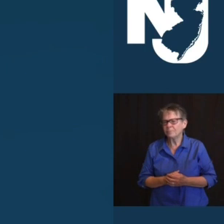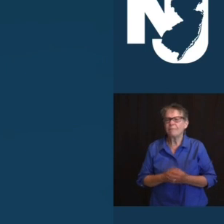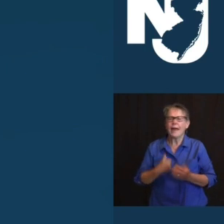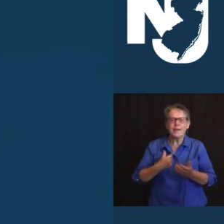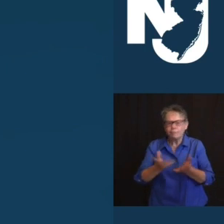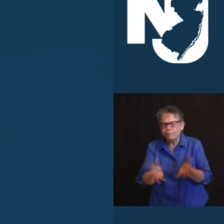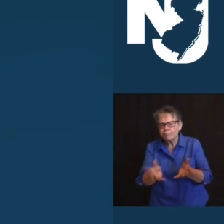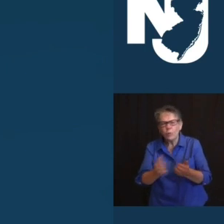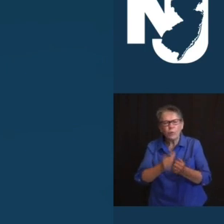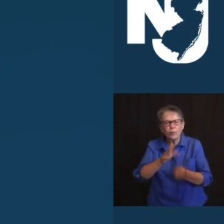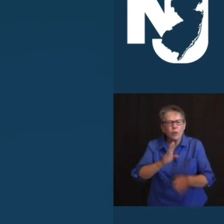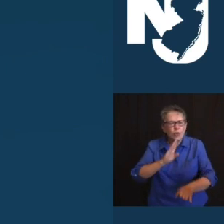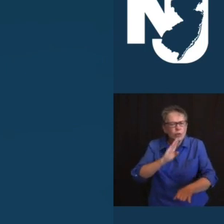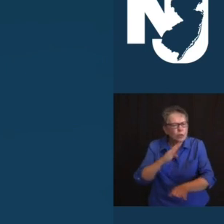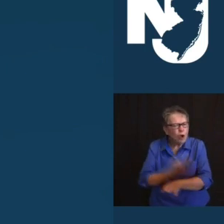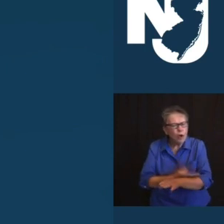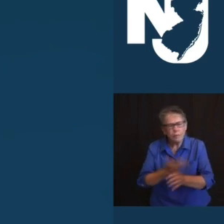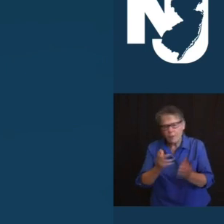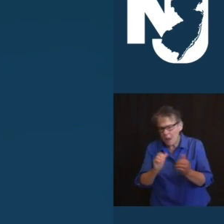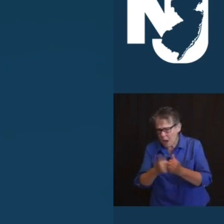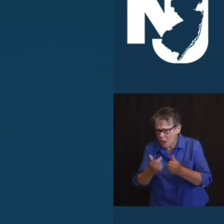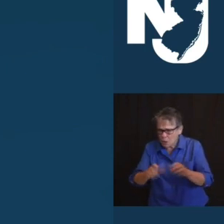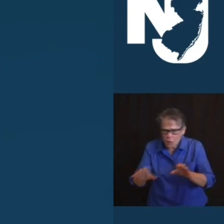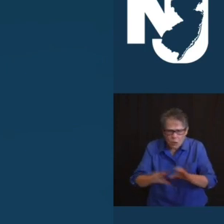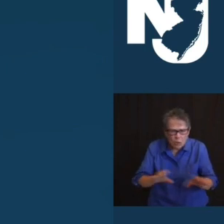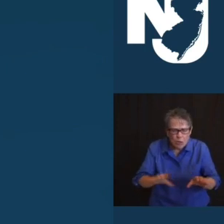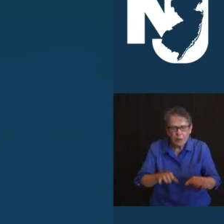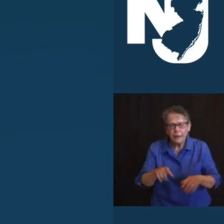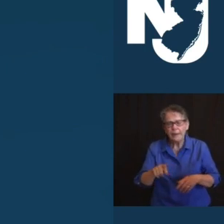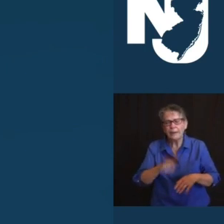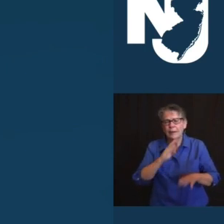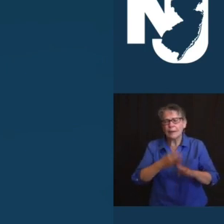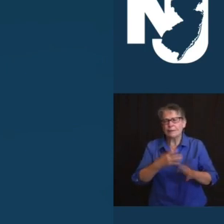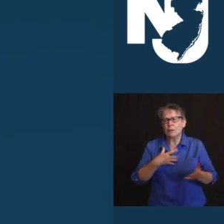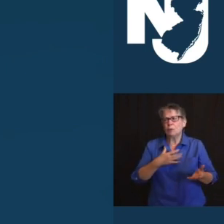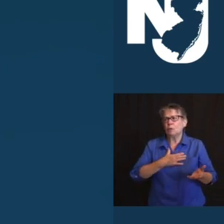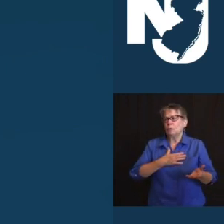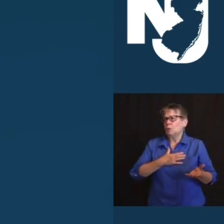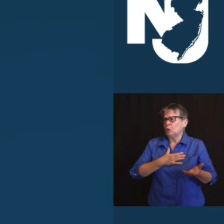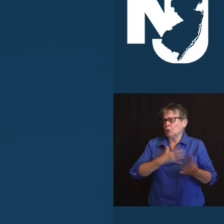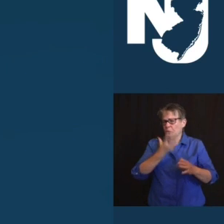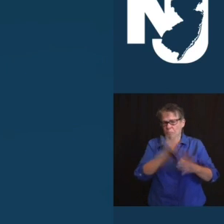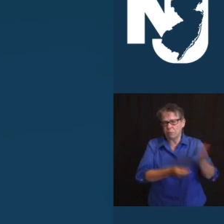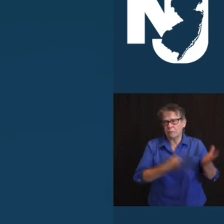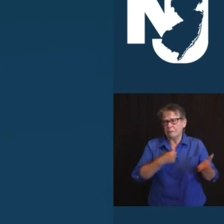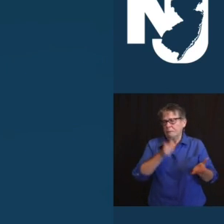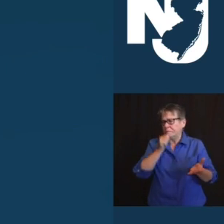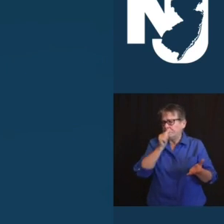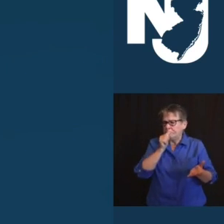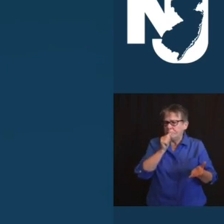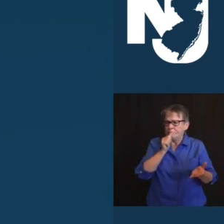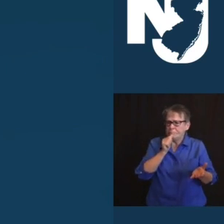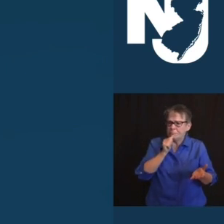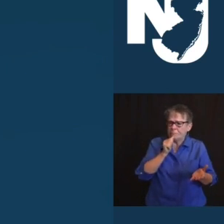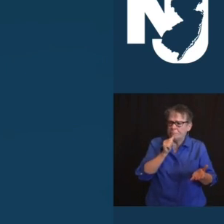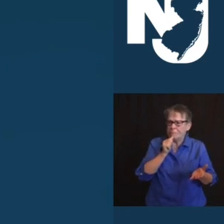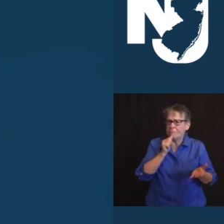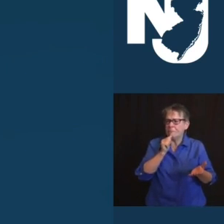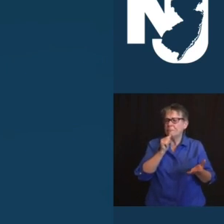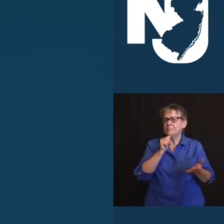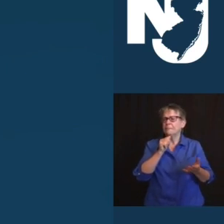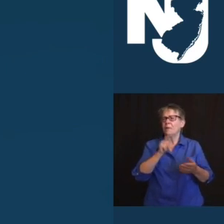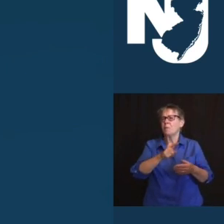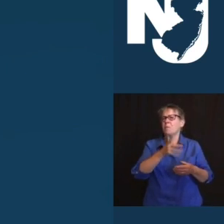doing, she said they're getting through. And the reason is she, being her mom, she made us strong. She also leaves behind